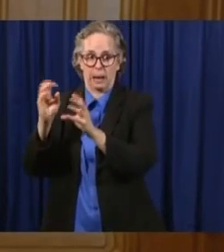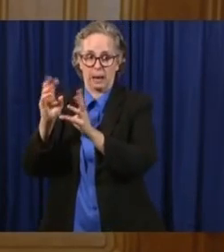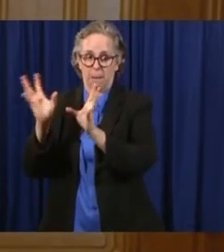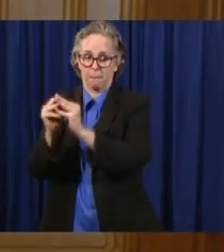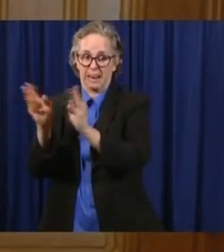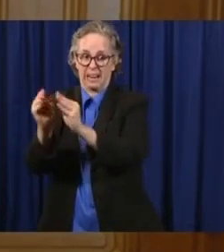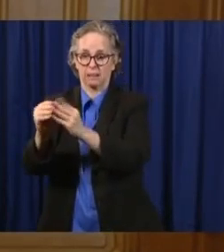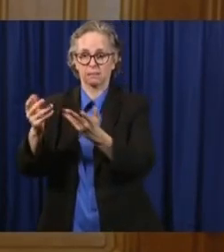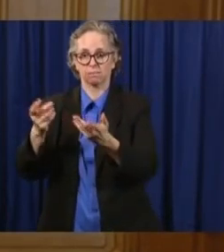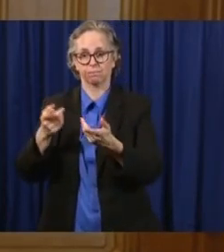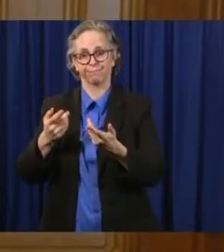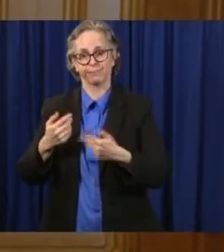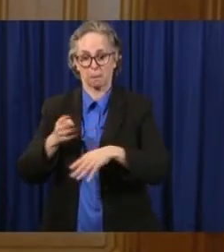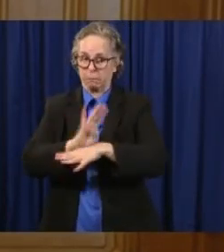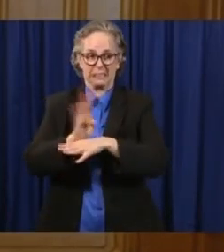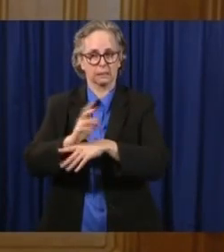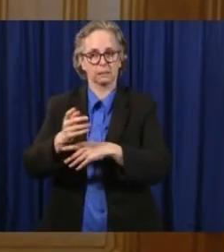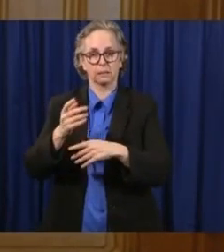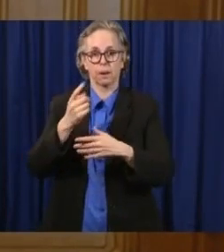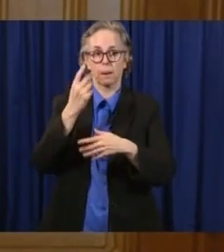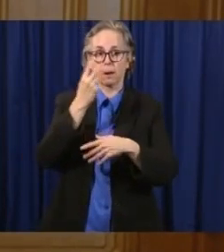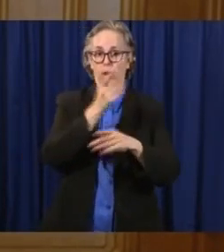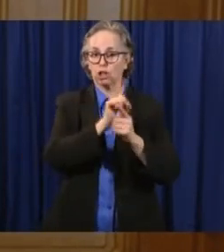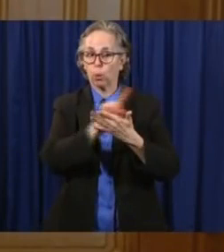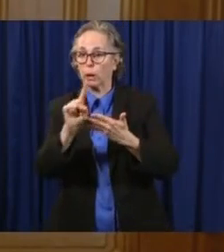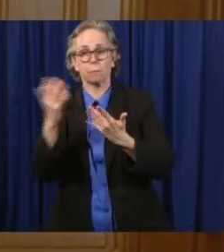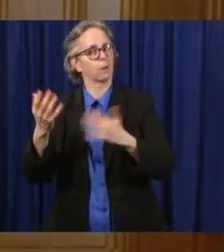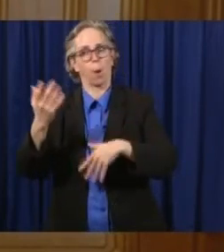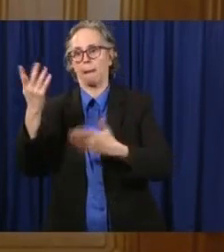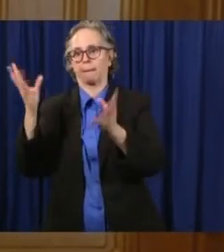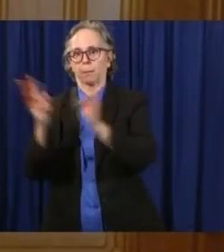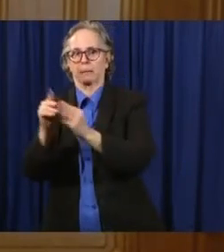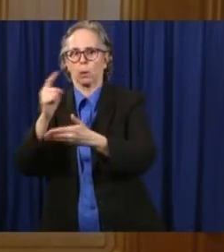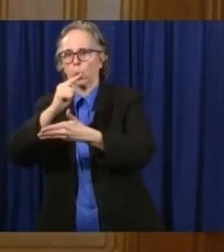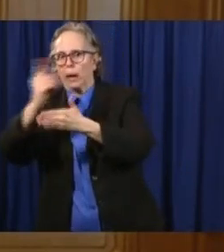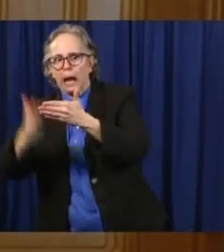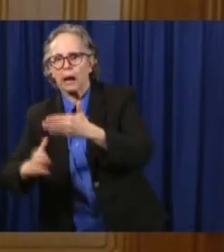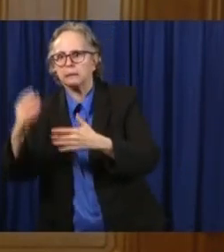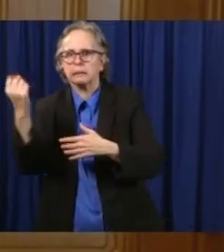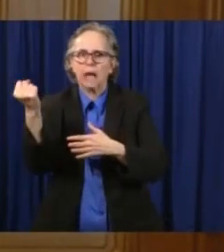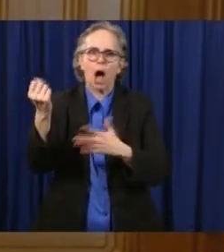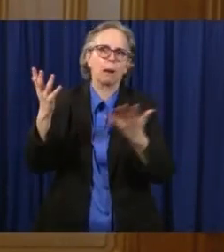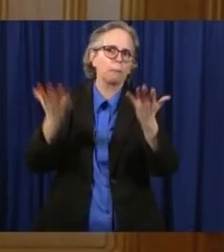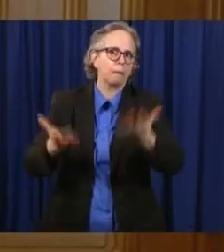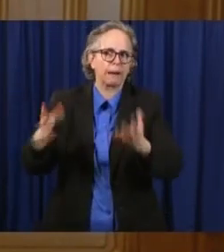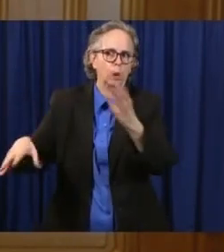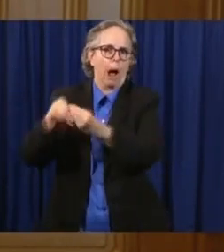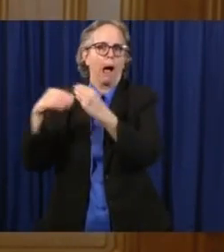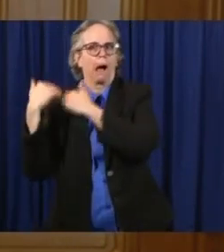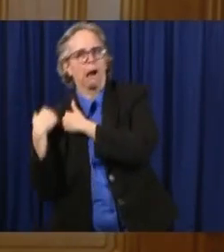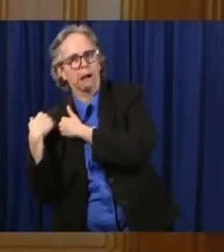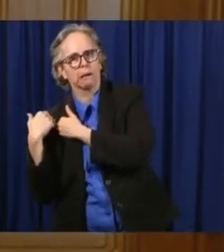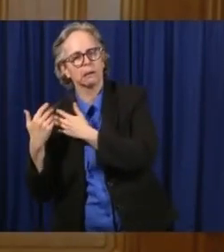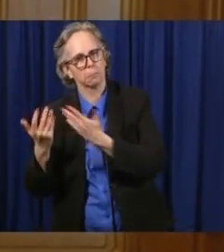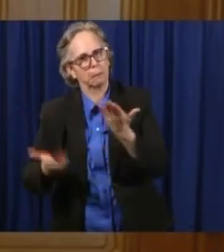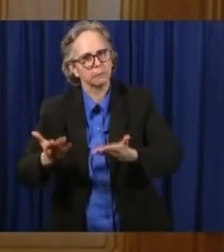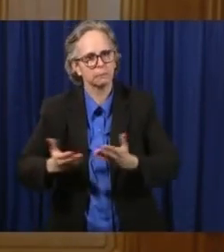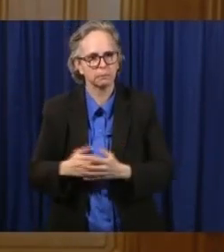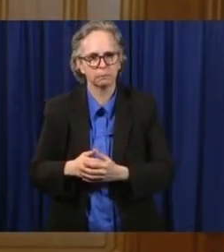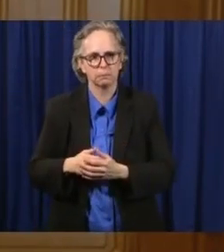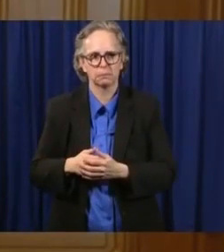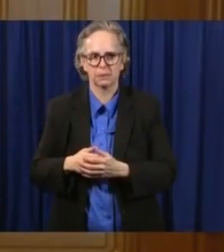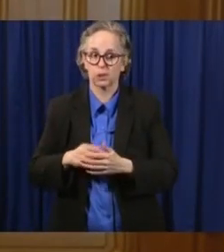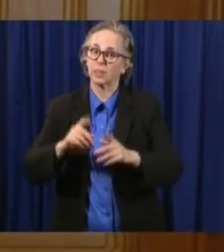and come back on Monday. So that may be different as well. So it's, you know, it's a different